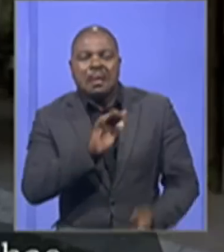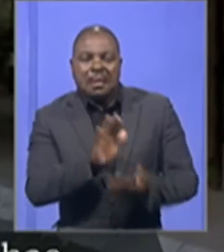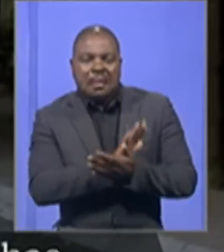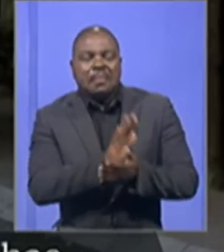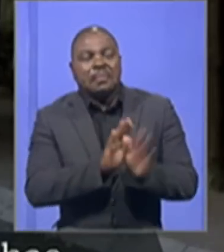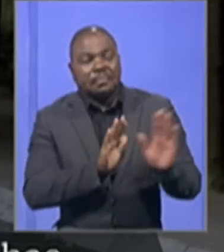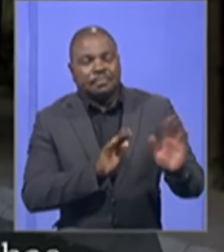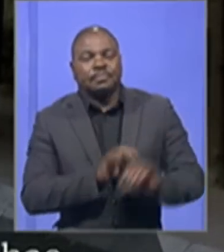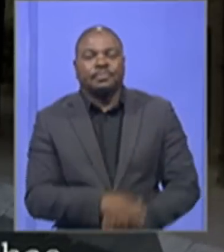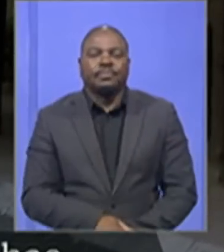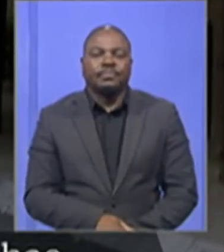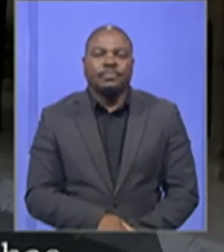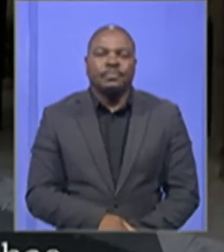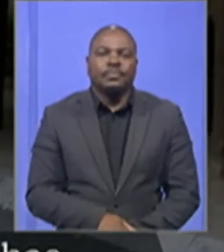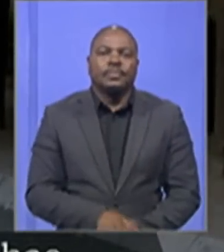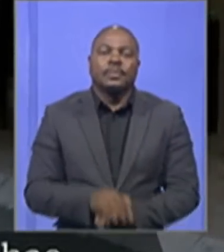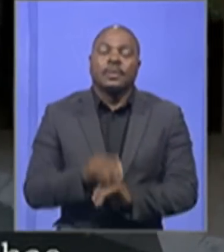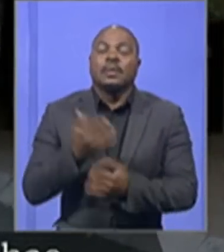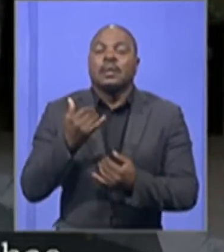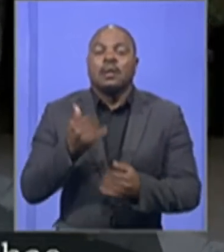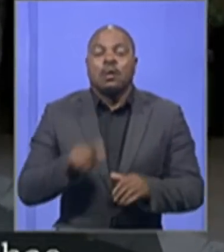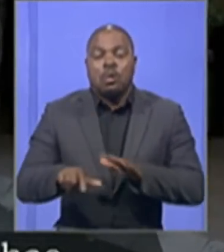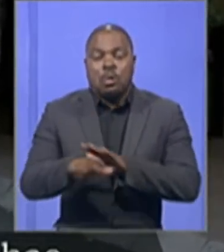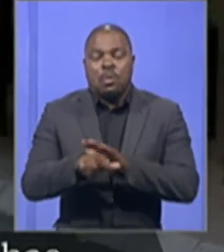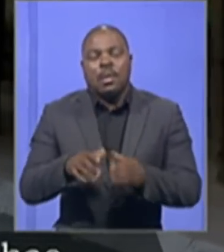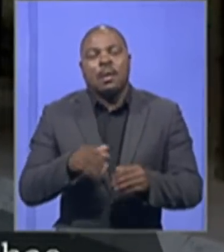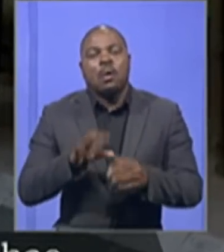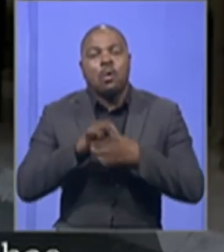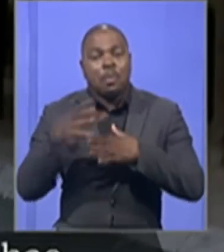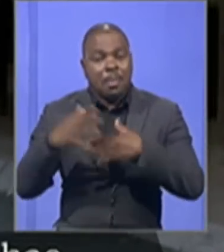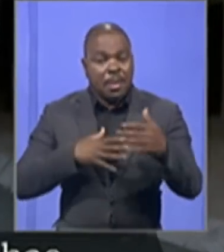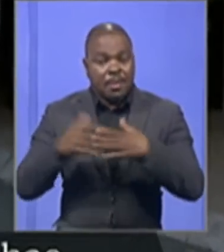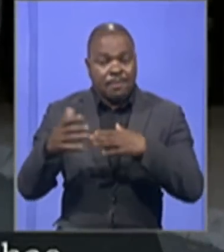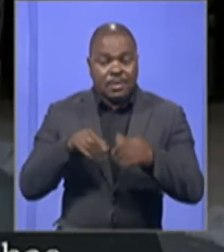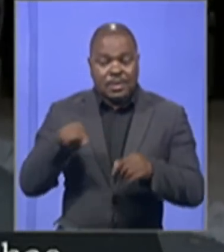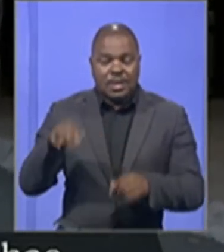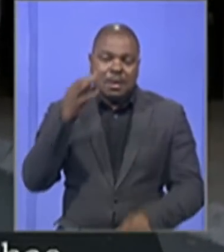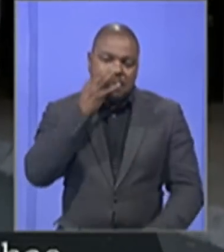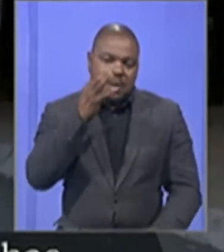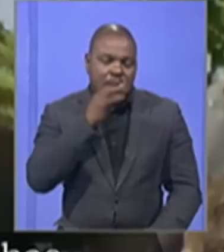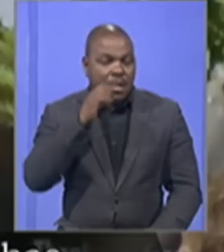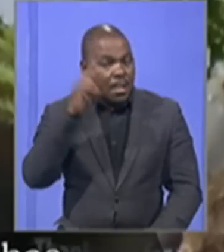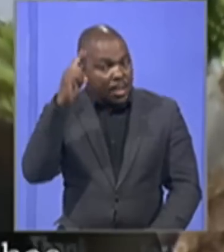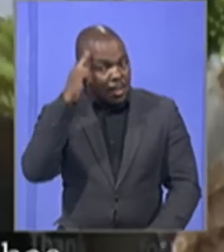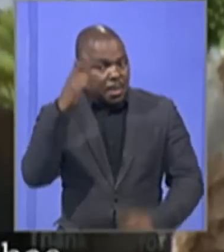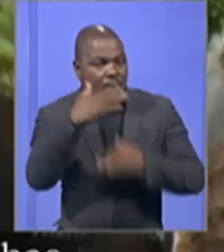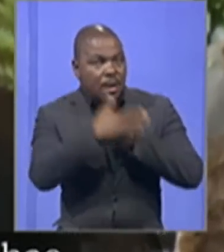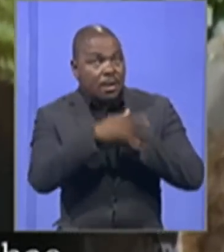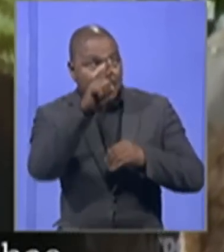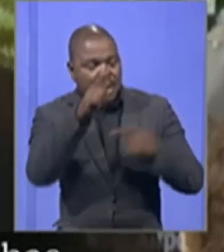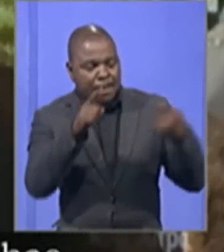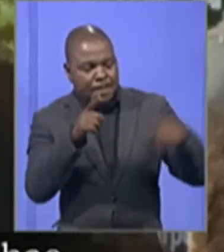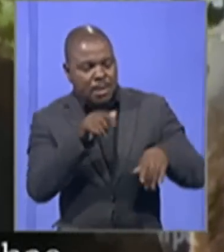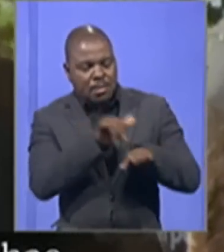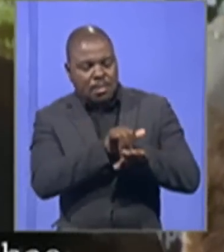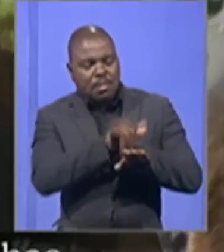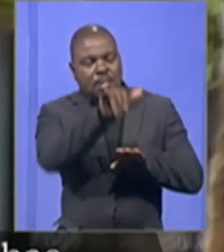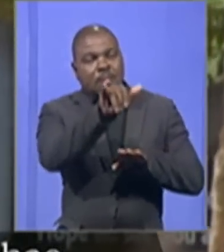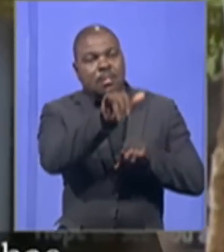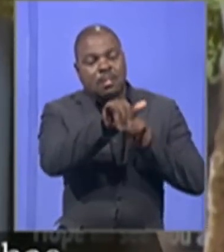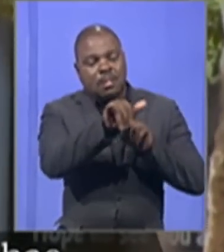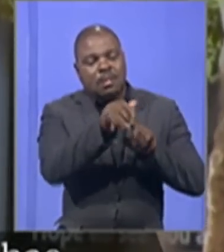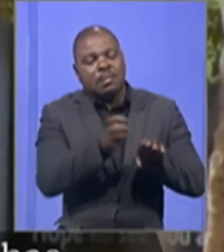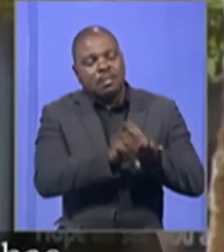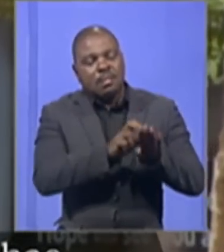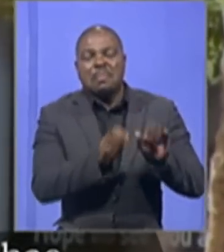far. Lefapha la ditaba tsa lehae le netefaditse hore mmuso wa Libya ke ona o lefelletseng ditjeo tsa leeto la sefofane. They are scheduled to leave South Africa